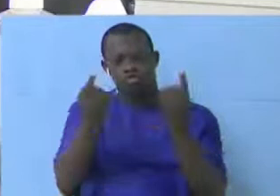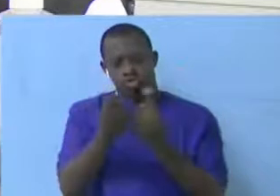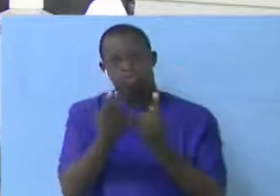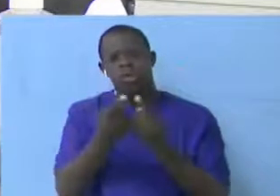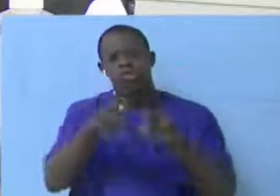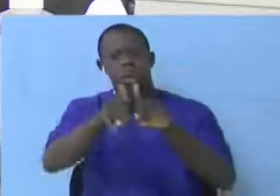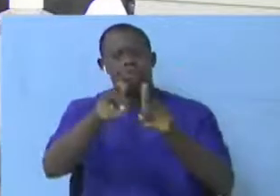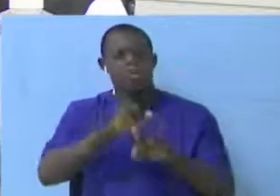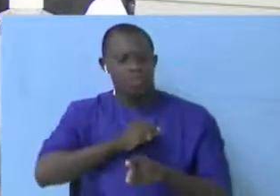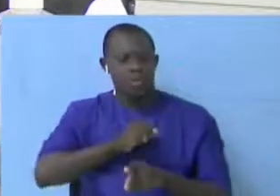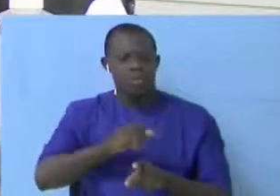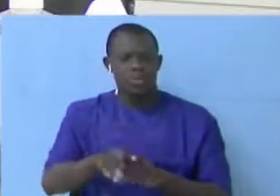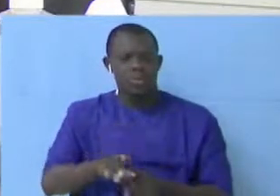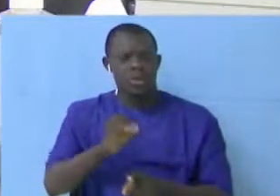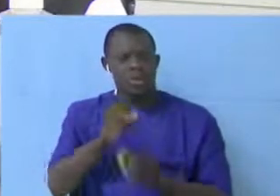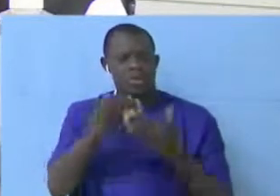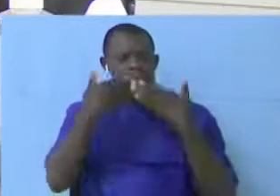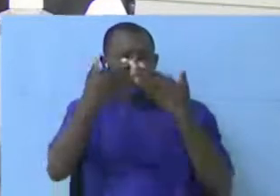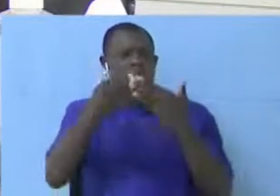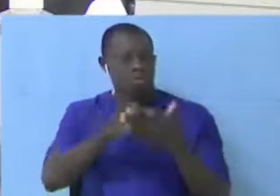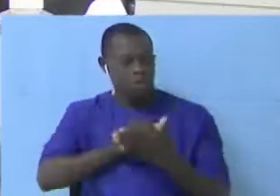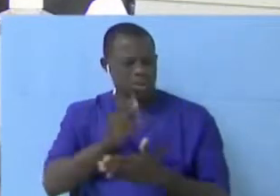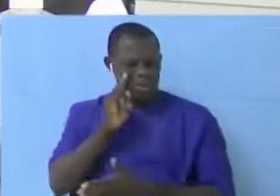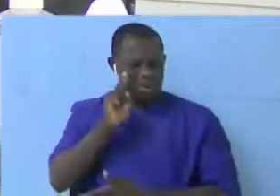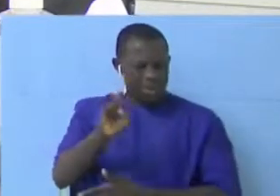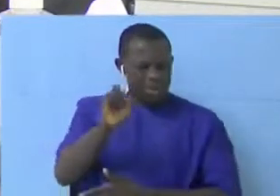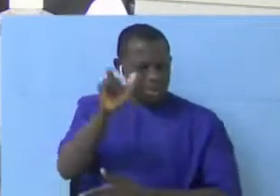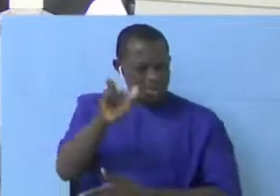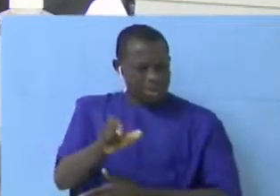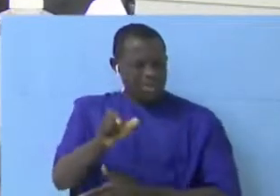said to my mind, this looked like my former staff.